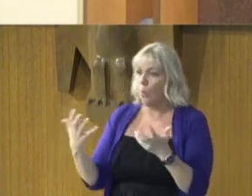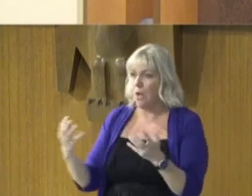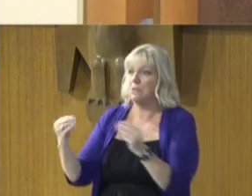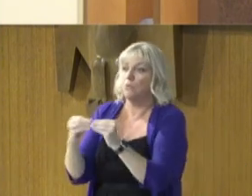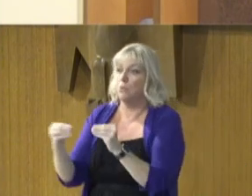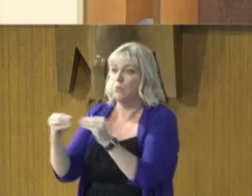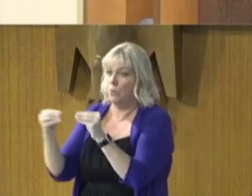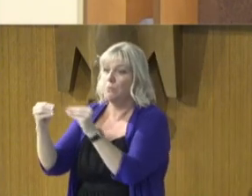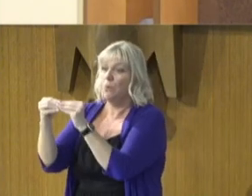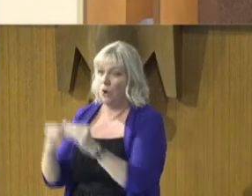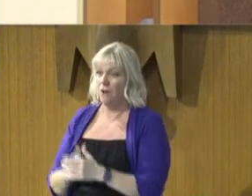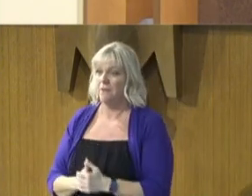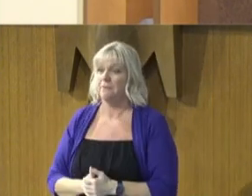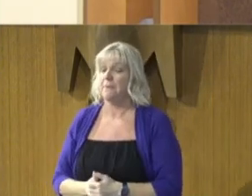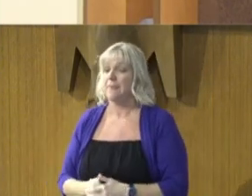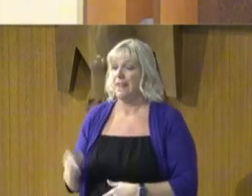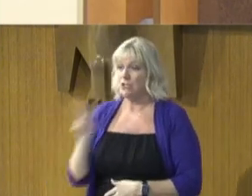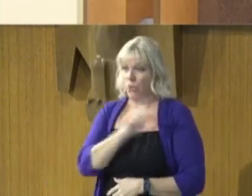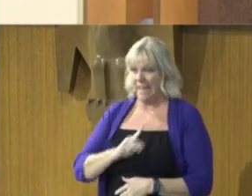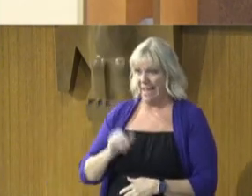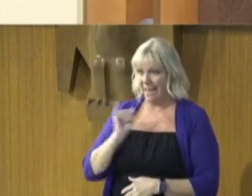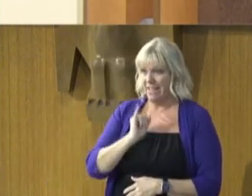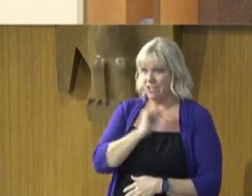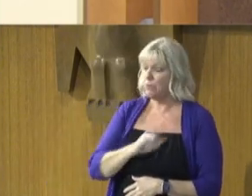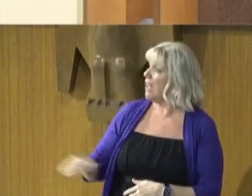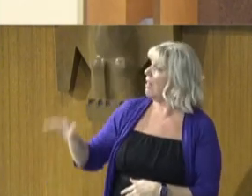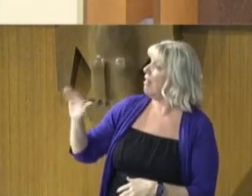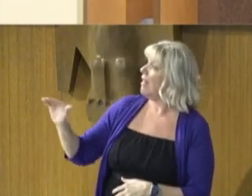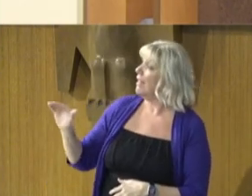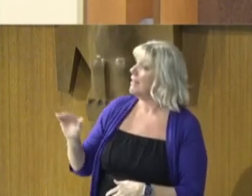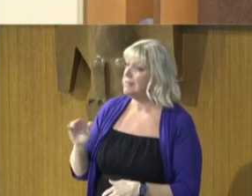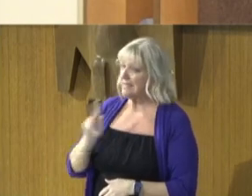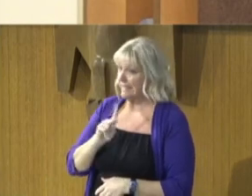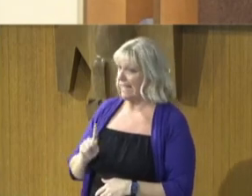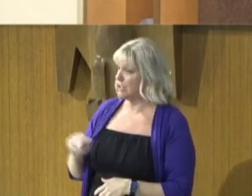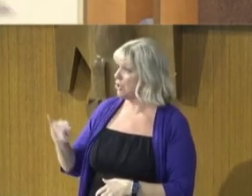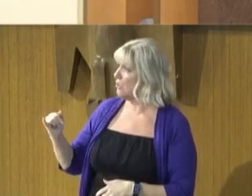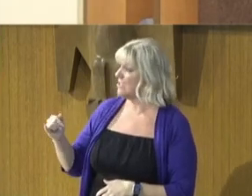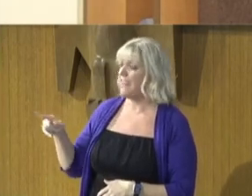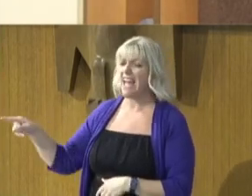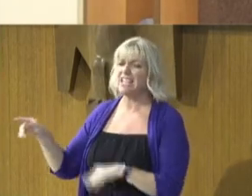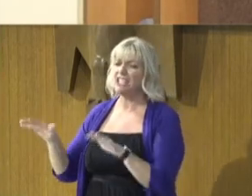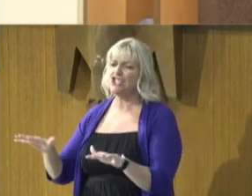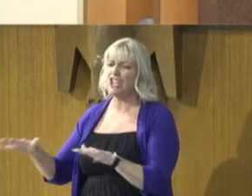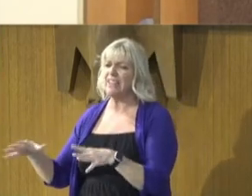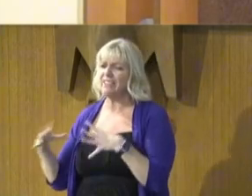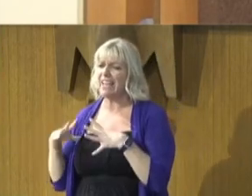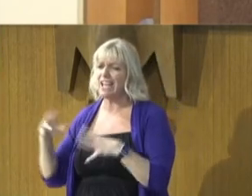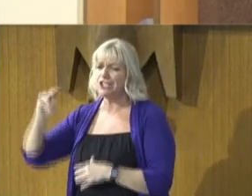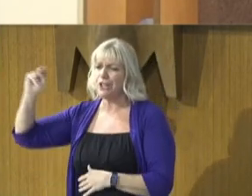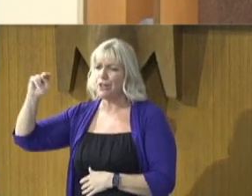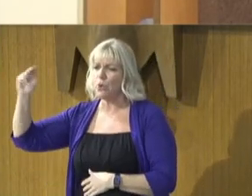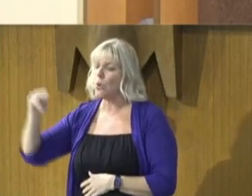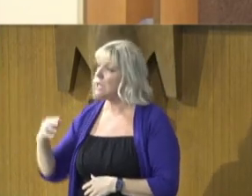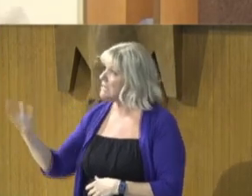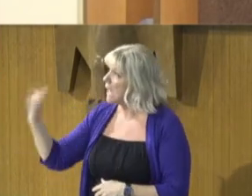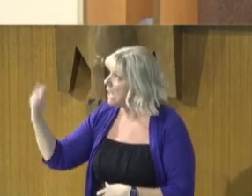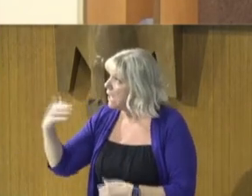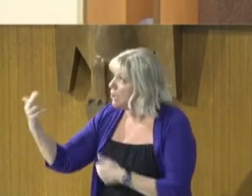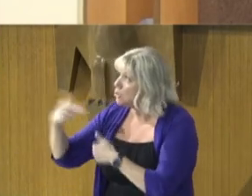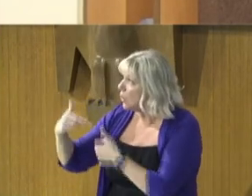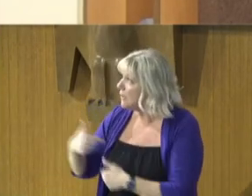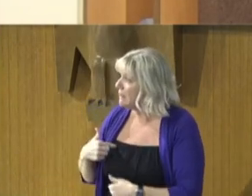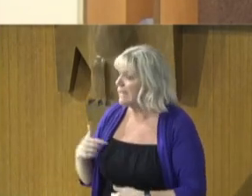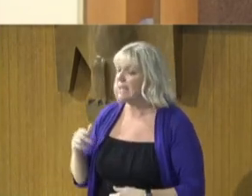king of Israel turns to Jehoshaphat, who's just chilling on his vacation to the north, and he says, "Hey man, you've got to come with me."